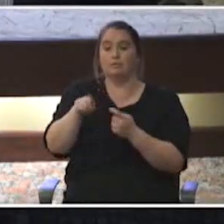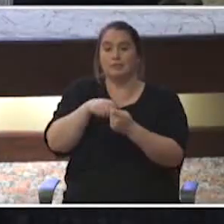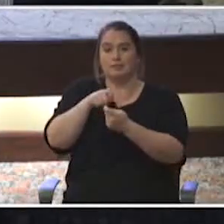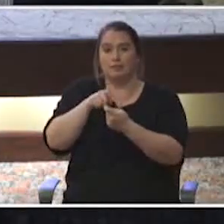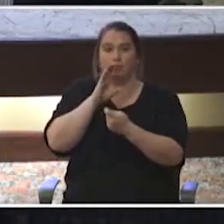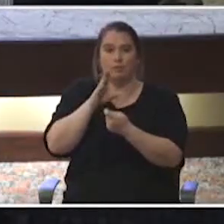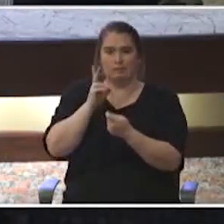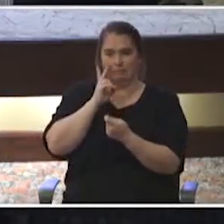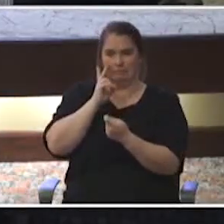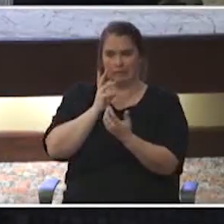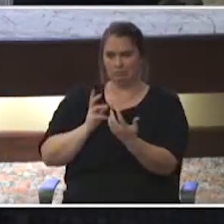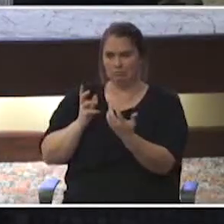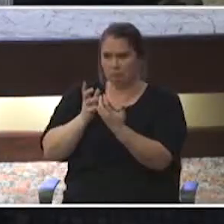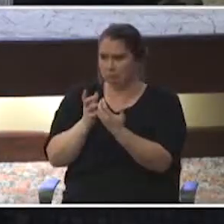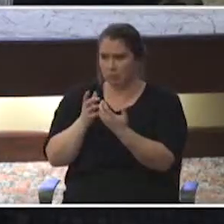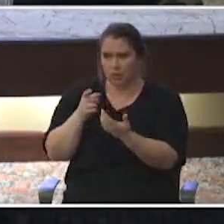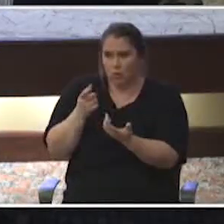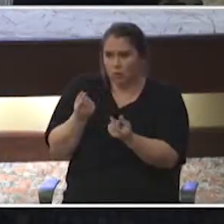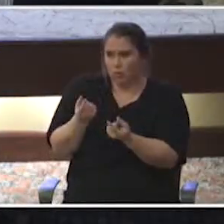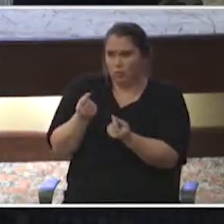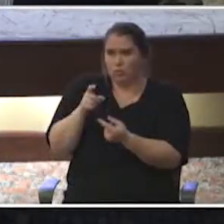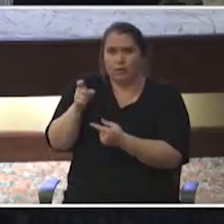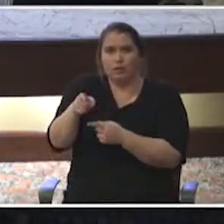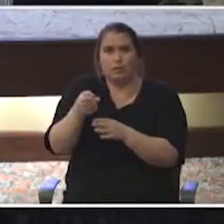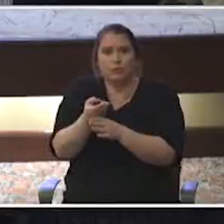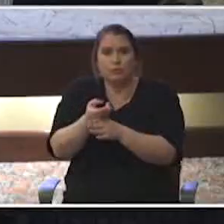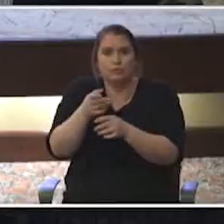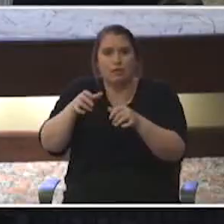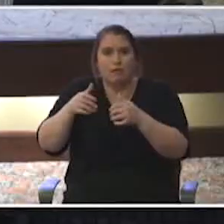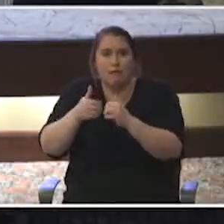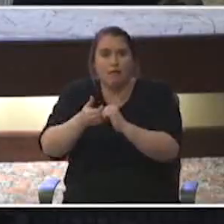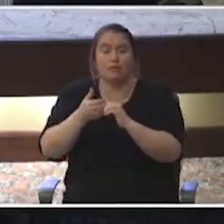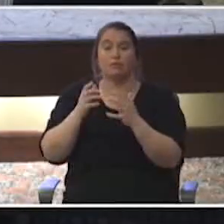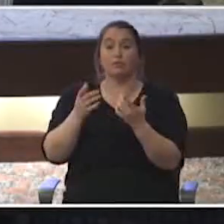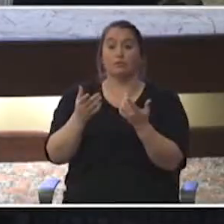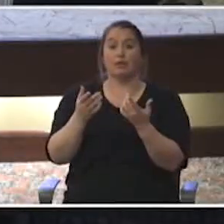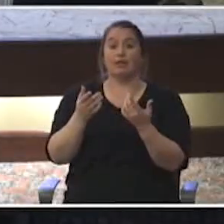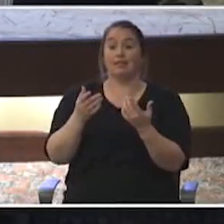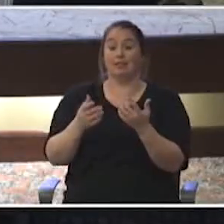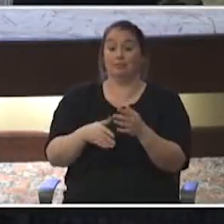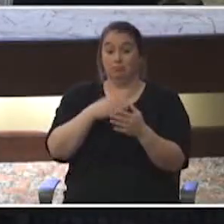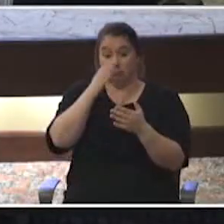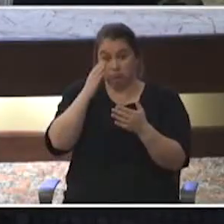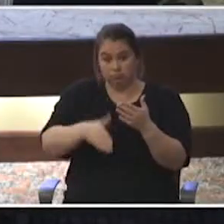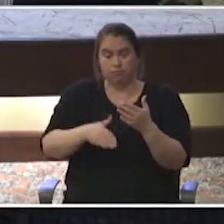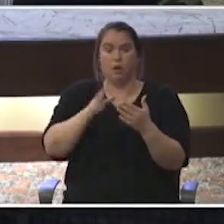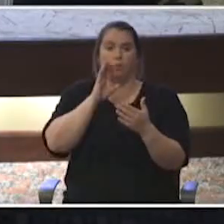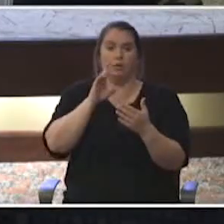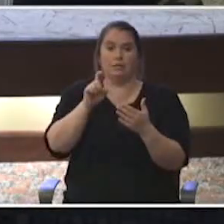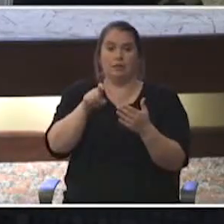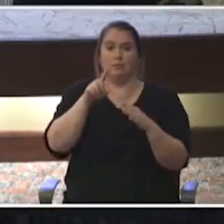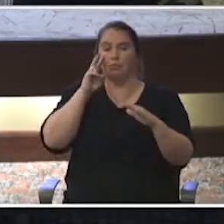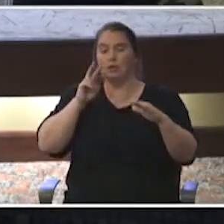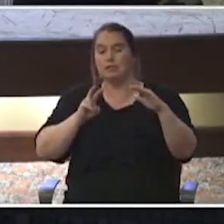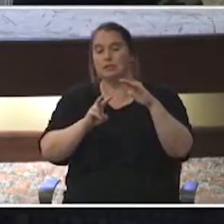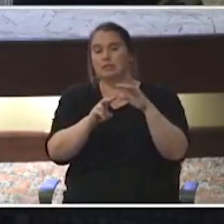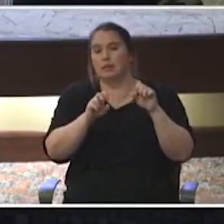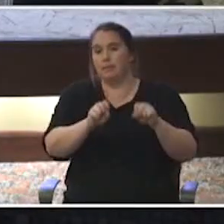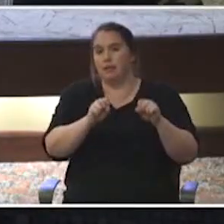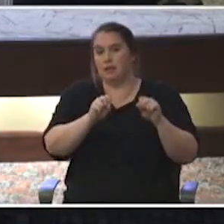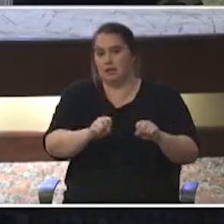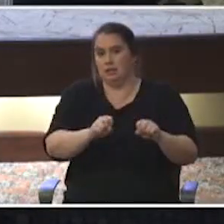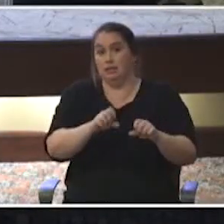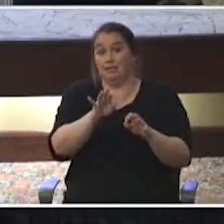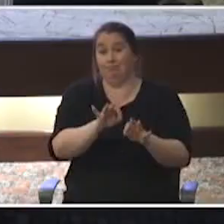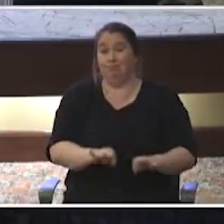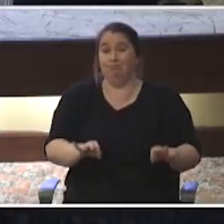compatibility of neighboring uses. And fundamentally, the benefit there is predictability and confidence for investment and development. And that's a